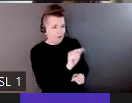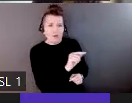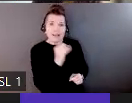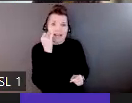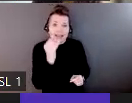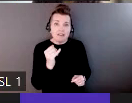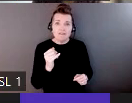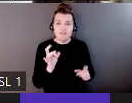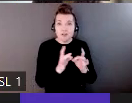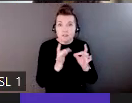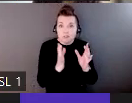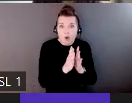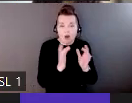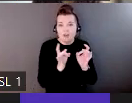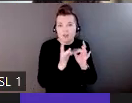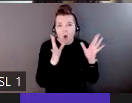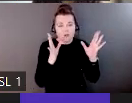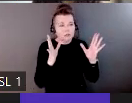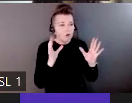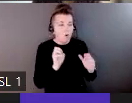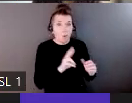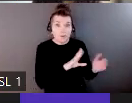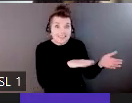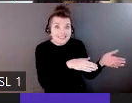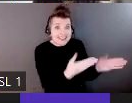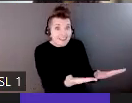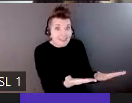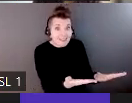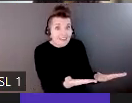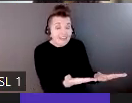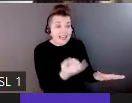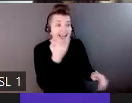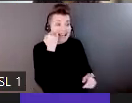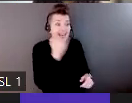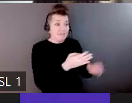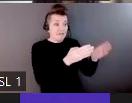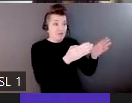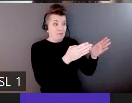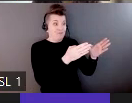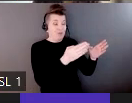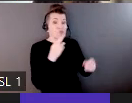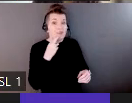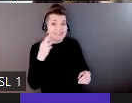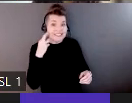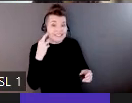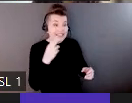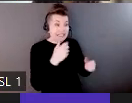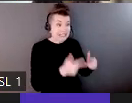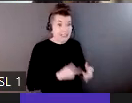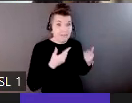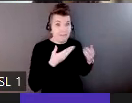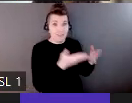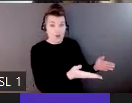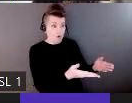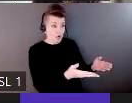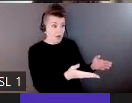or sadly sometimes even death, if it's resident to resident and one of those residents or even both of them may